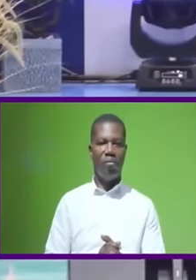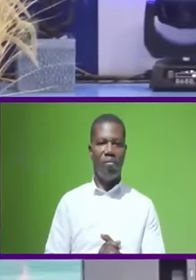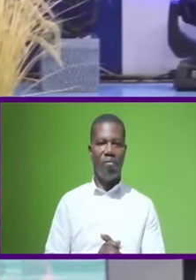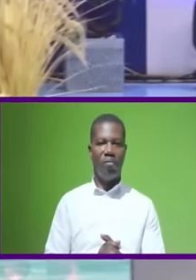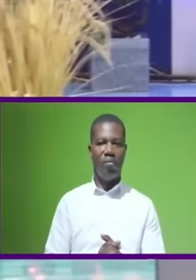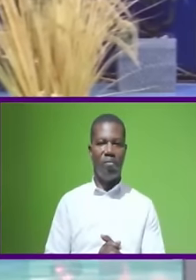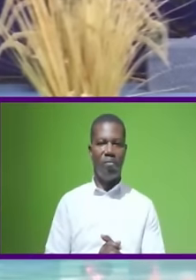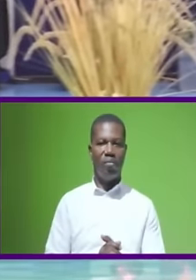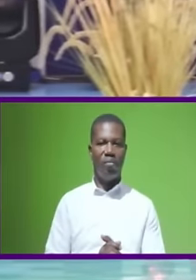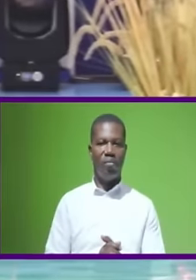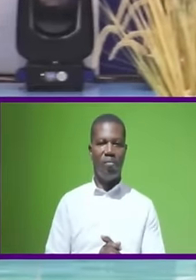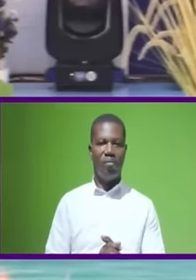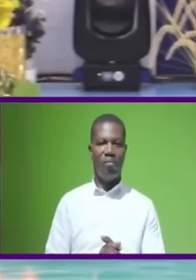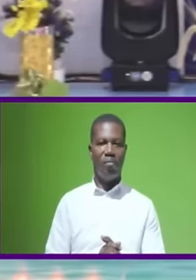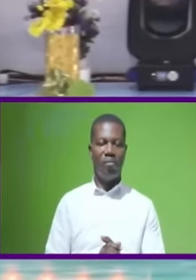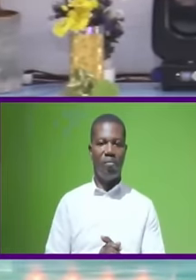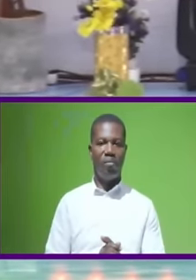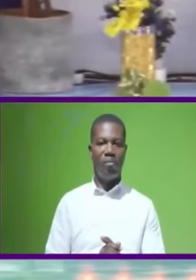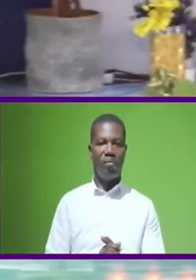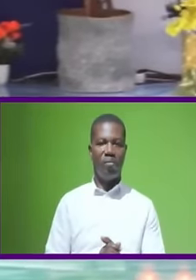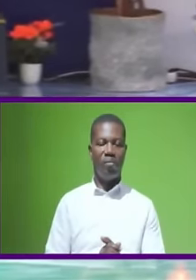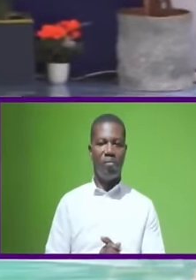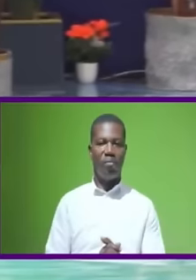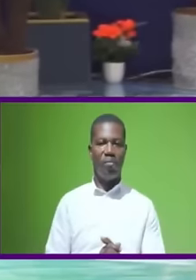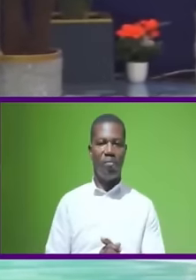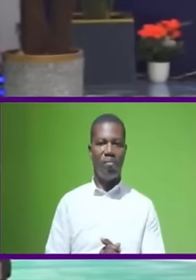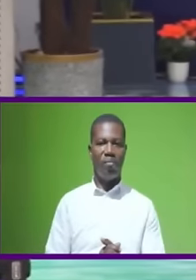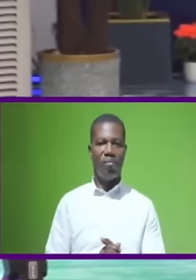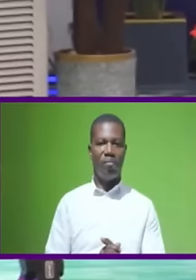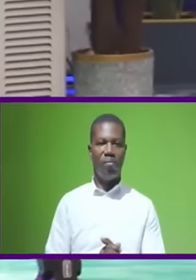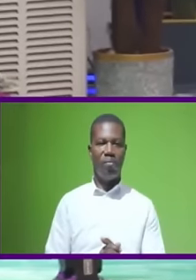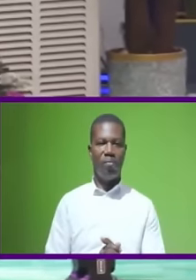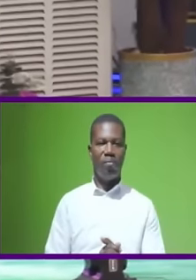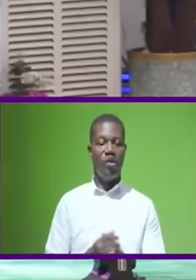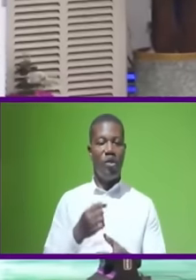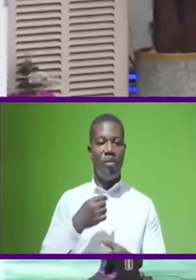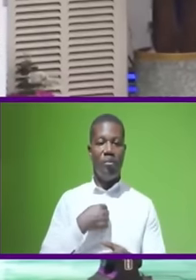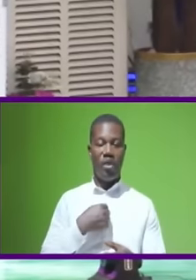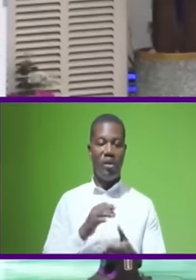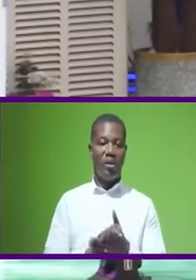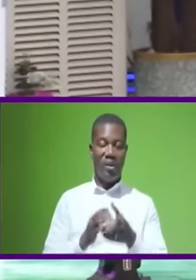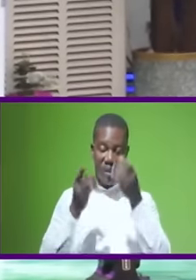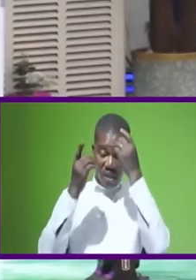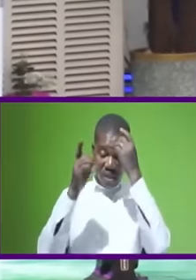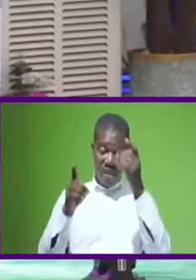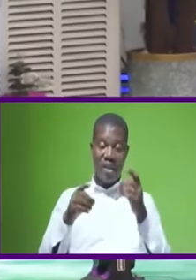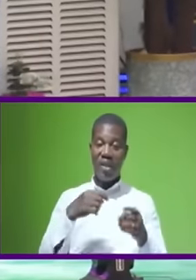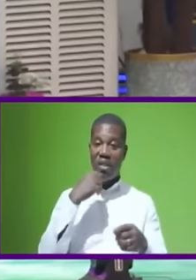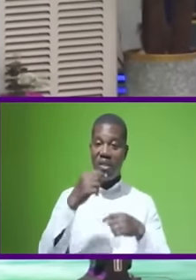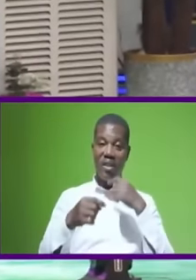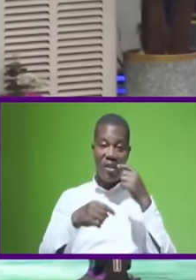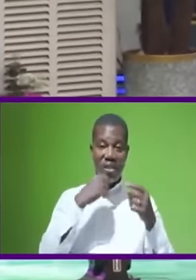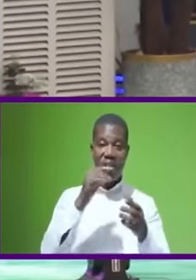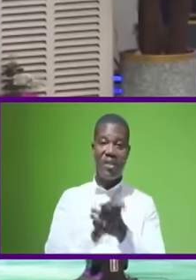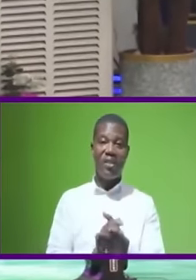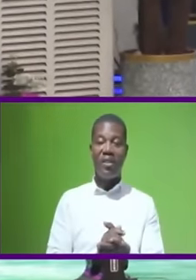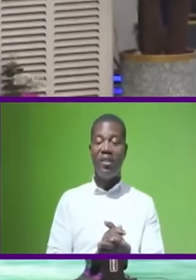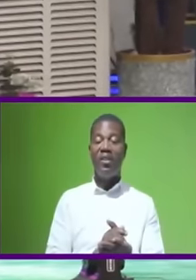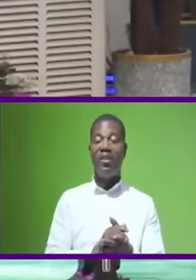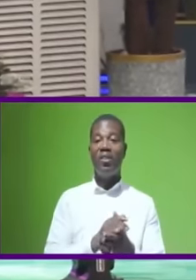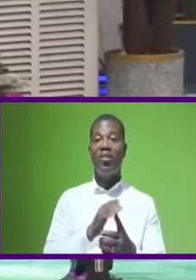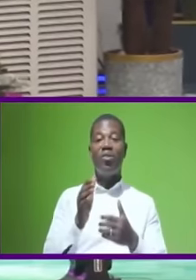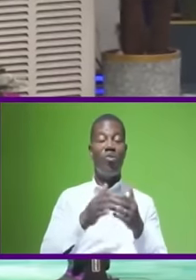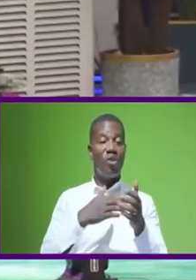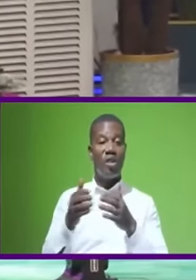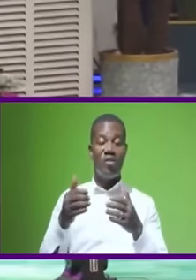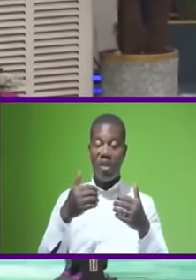that said that the thing they possessed was his own. Now me said that na da me catch us say ma ubribia oye